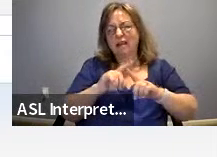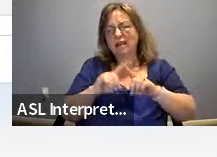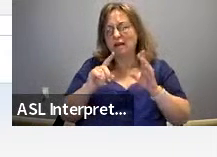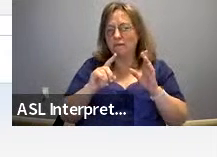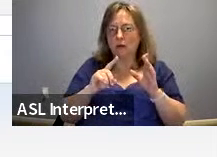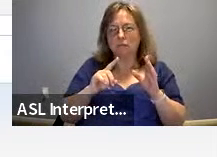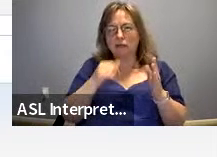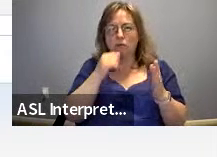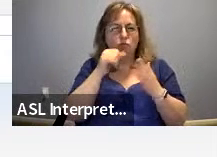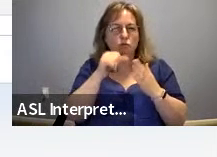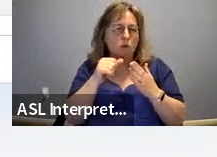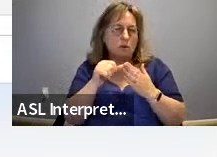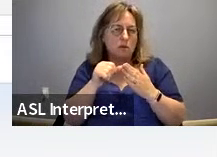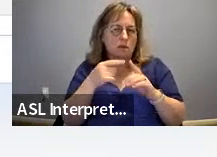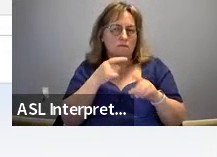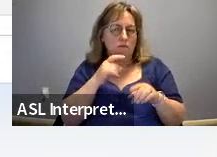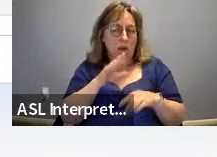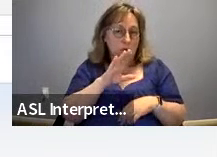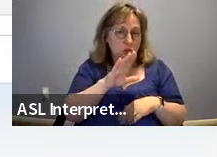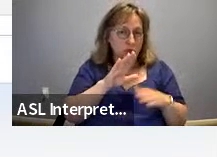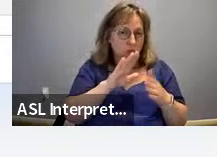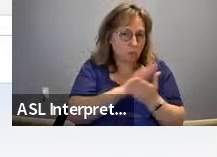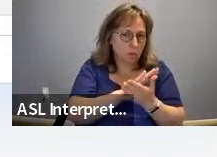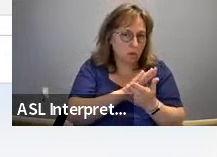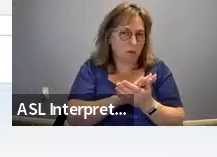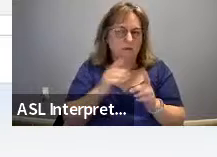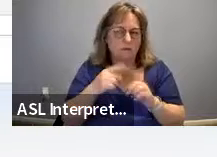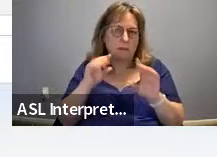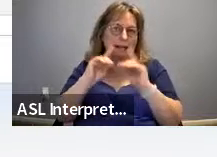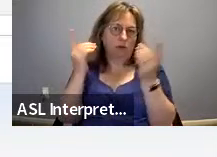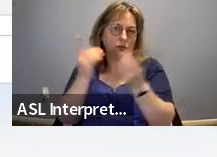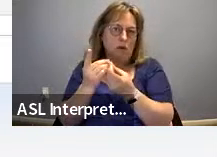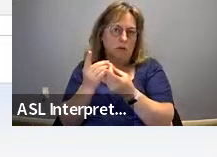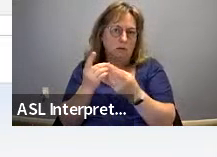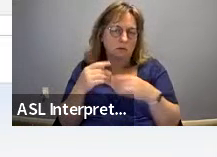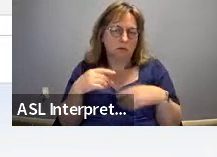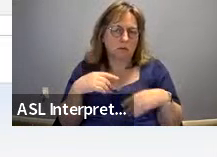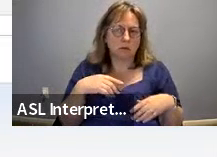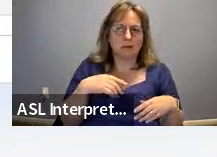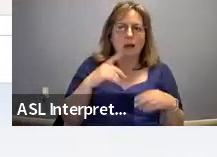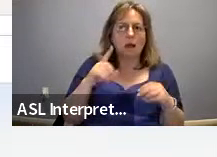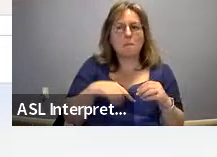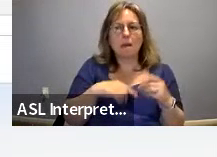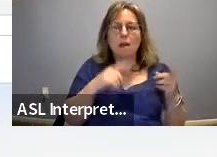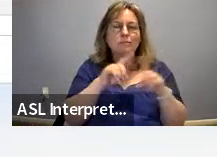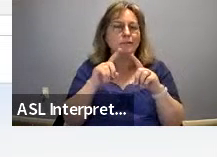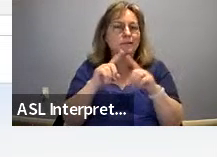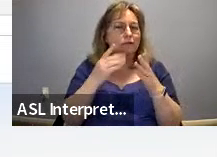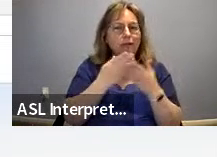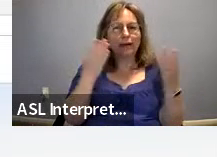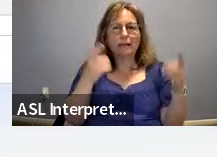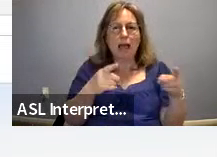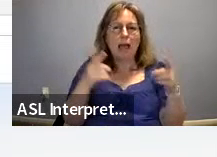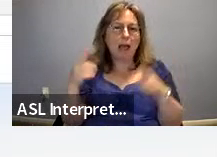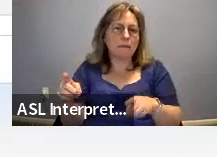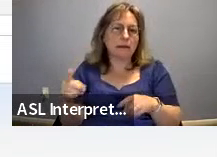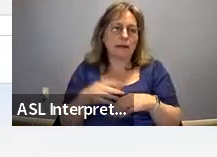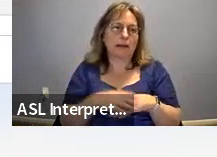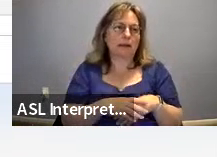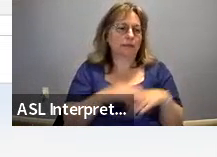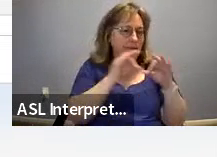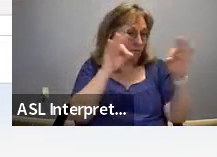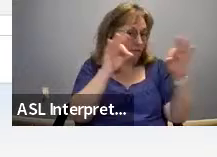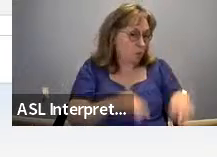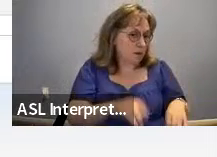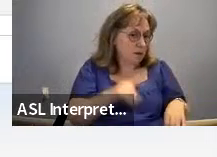Anna's school, from the district, about different things happening within Skyward. Maybe some forms that I need